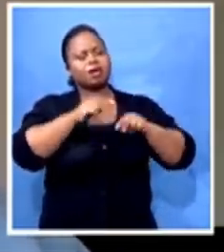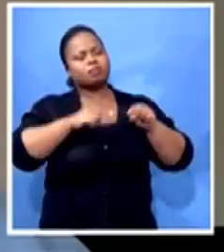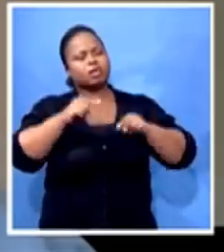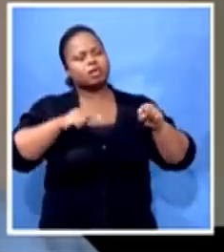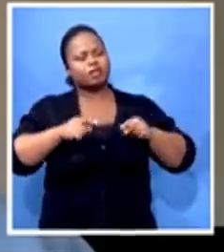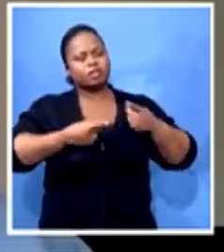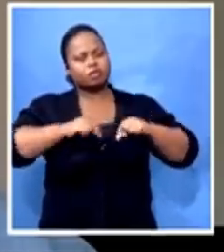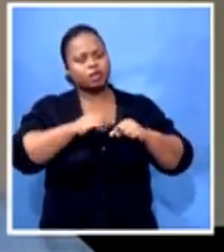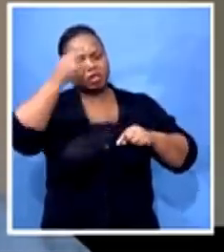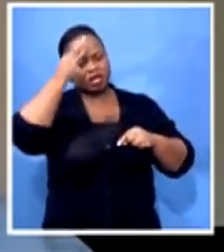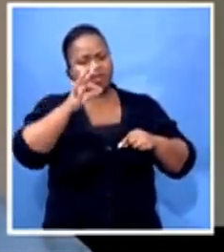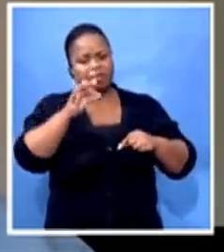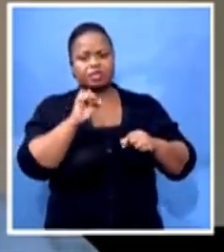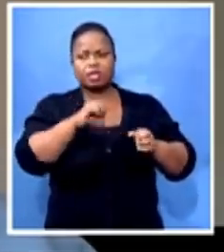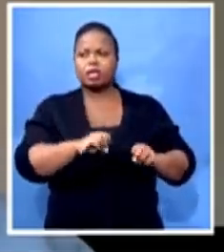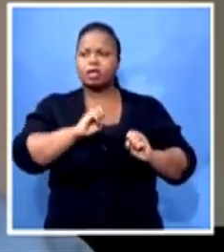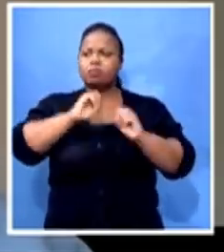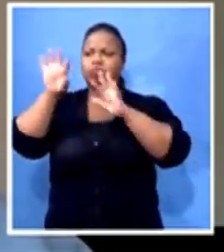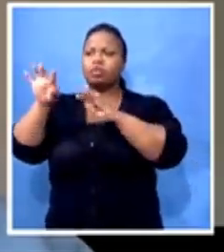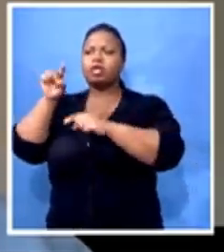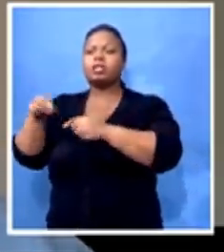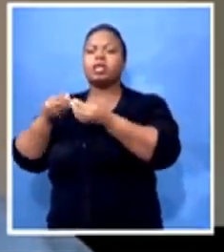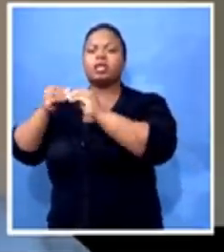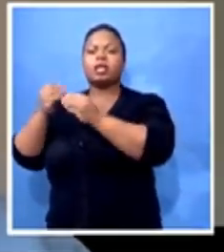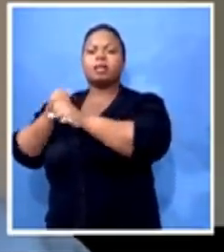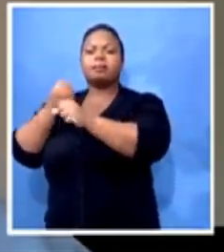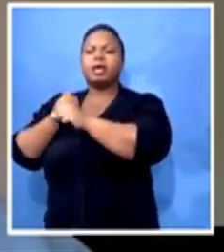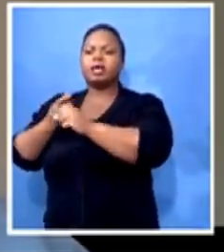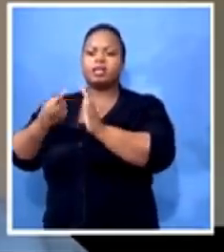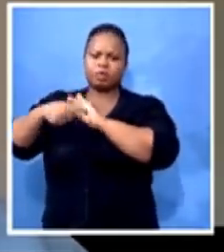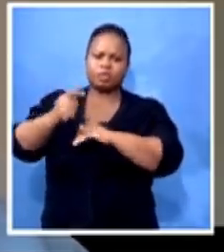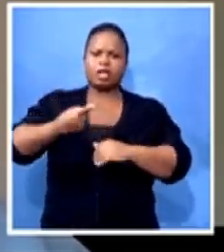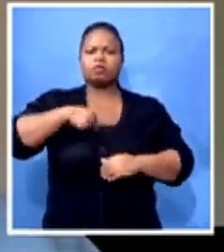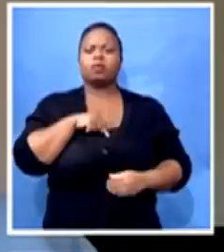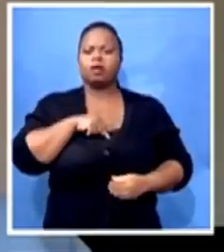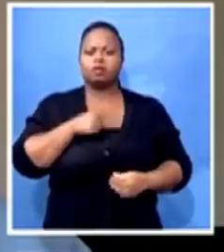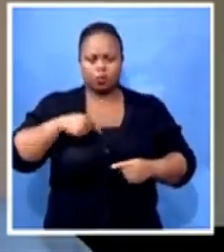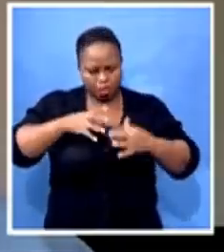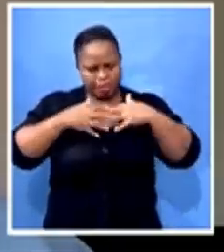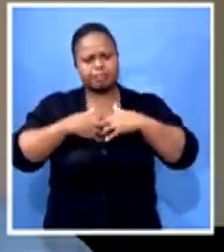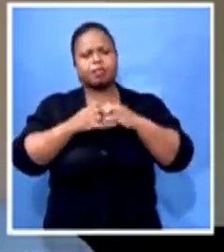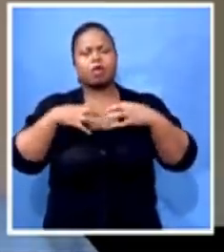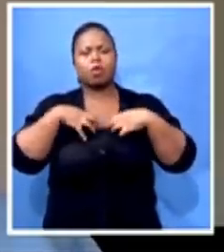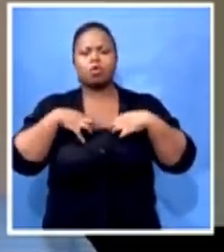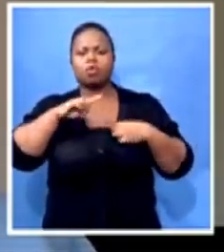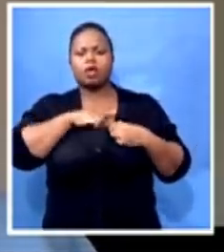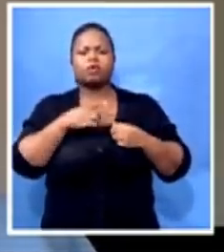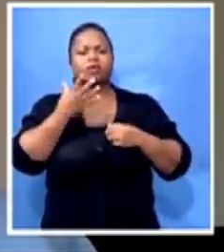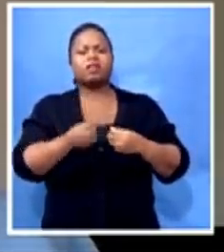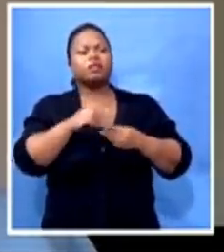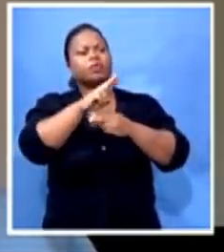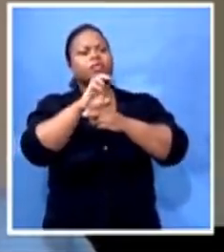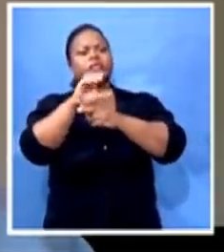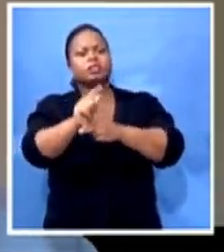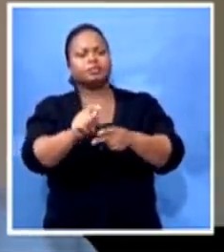produce drugs. We should be producing drugs. We have UCT, we have Northwest University, we have Wits University, we have